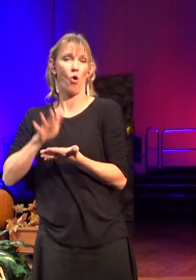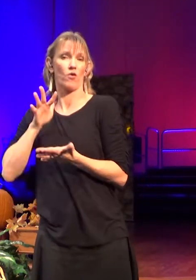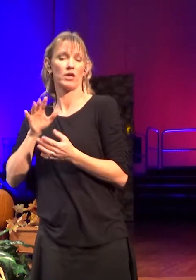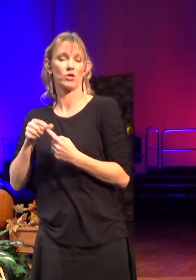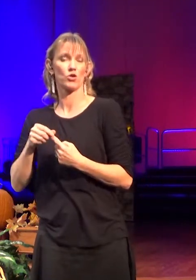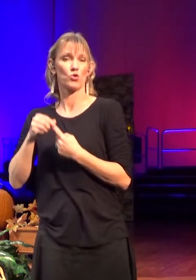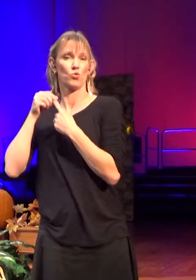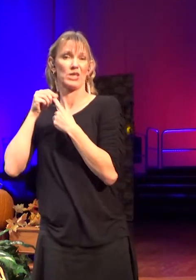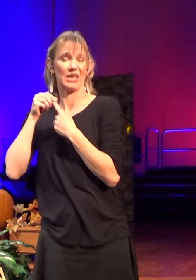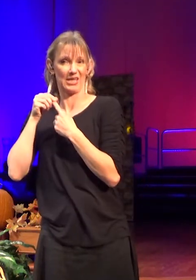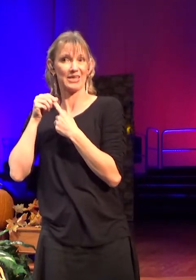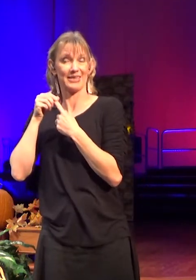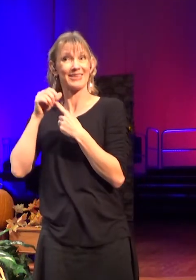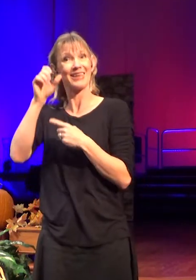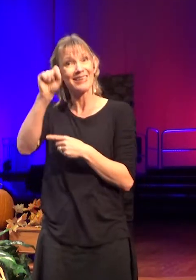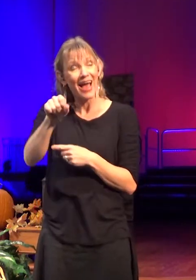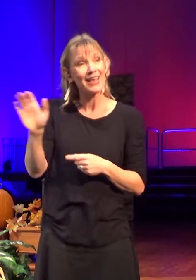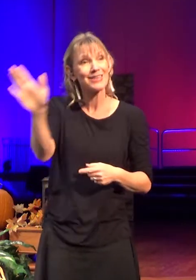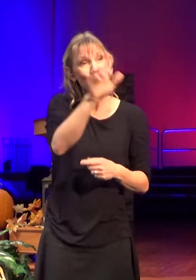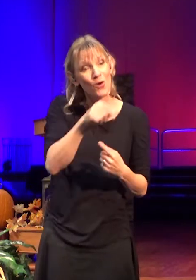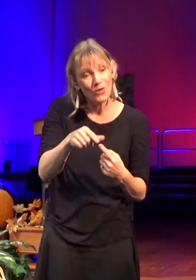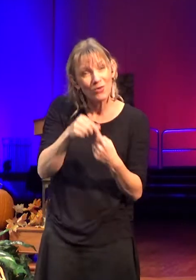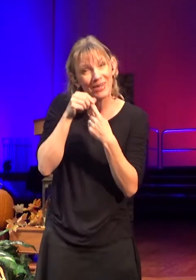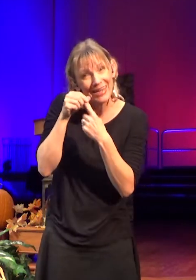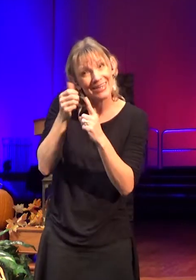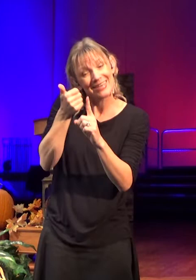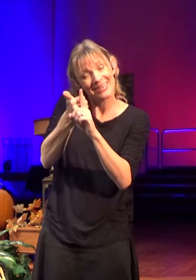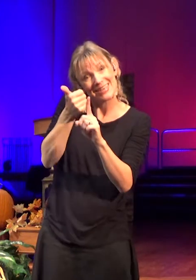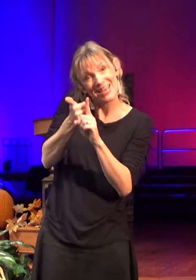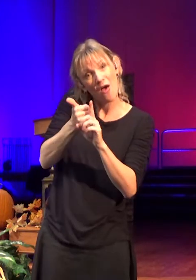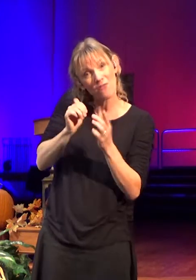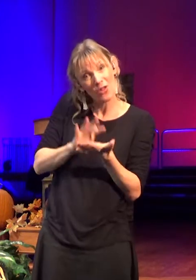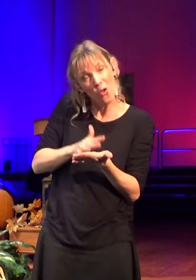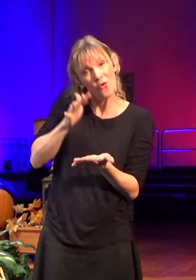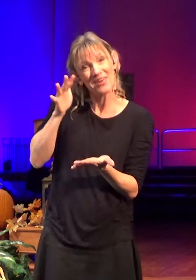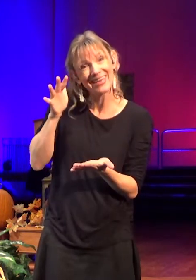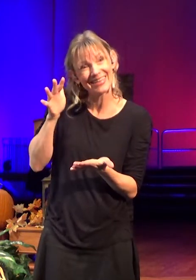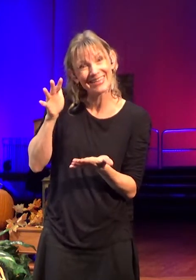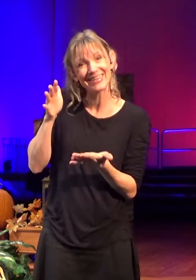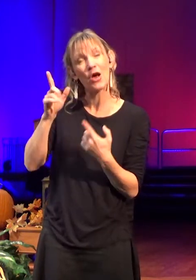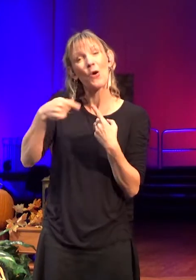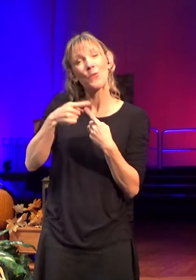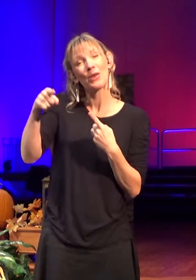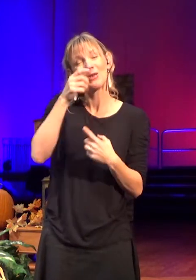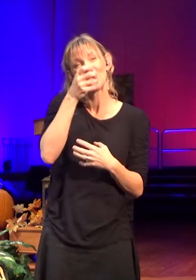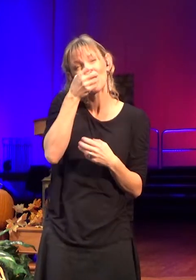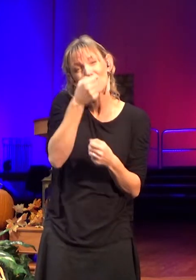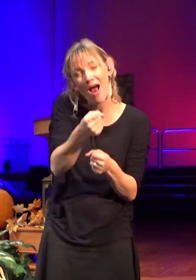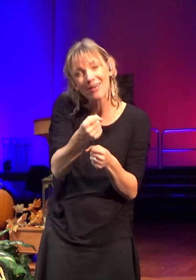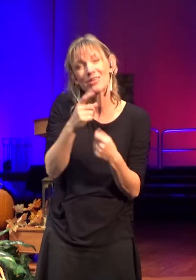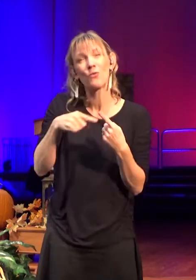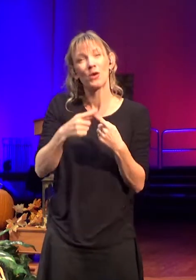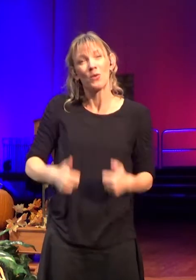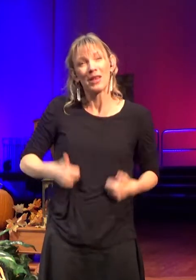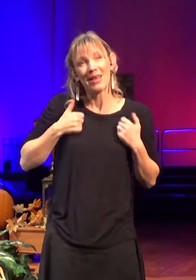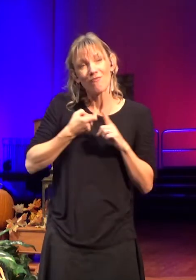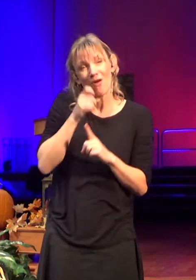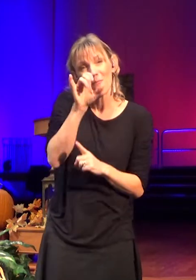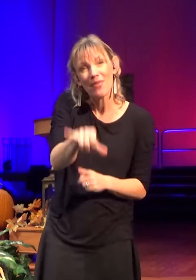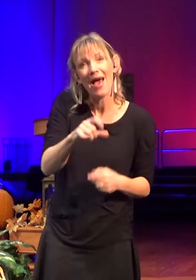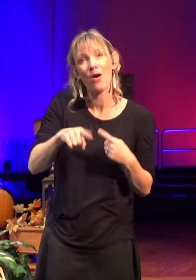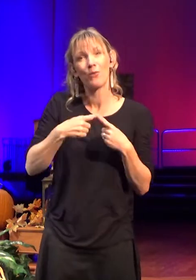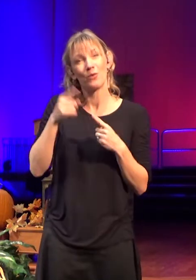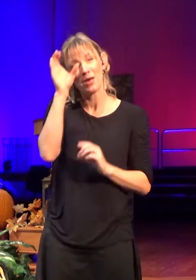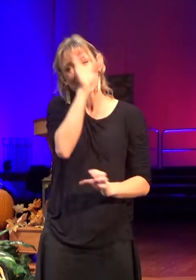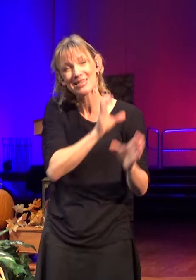our glorious uniqueness. Yes, your uniqueness is glorious when you trust in it, when